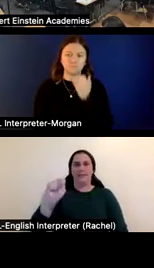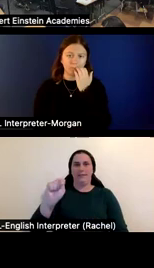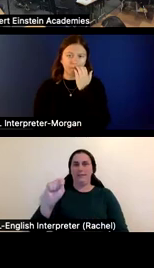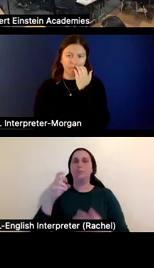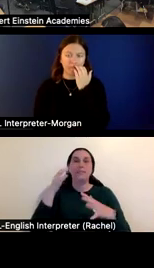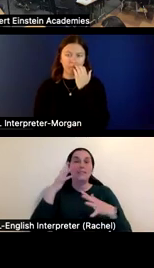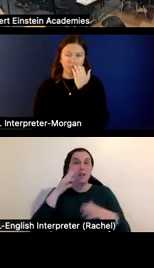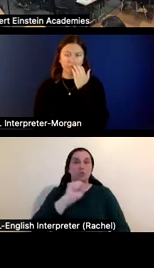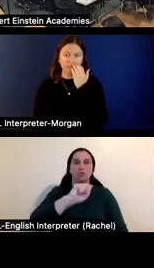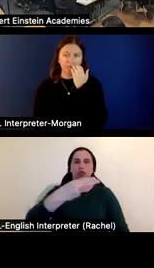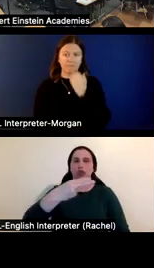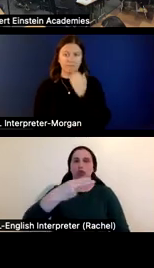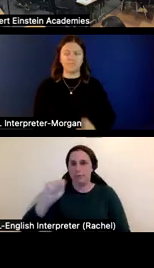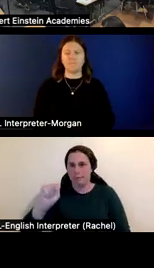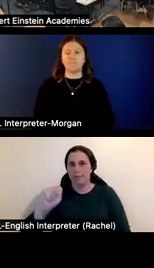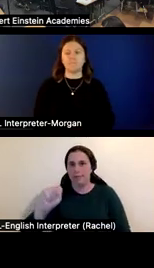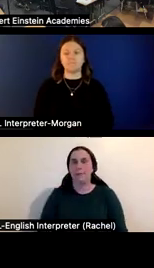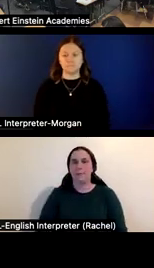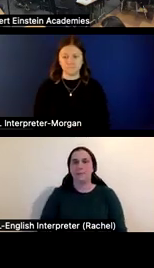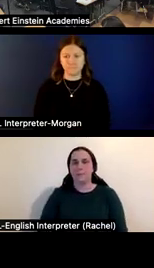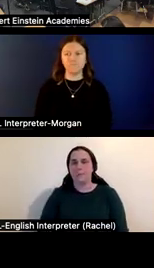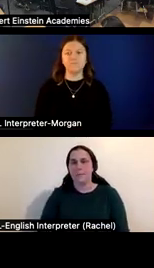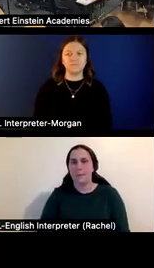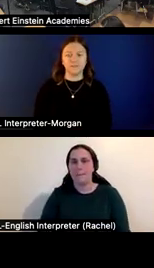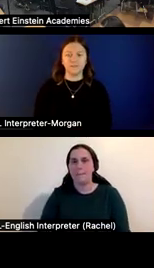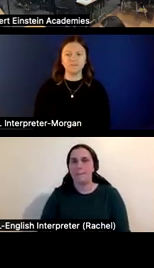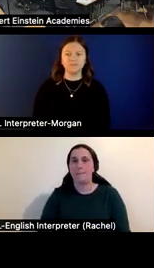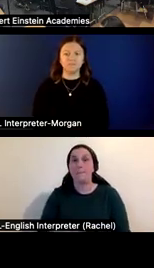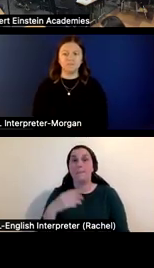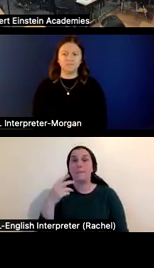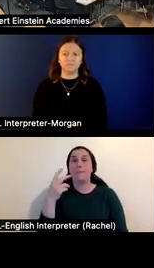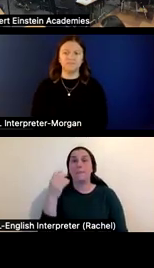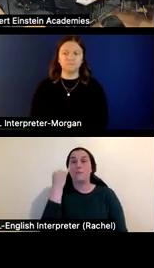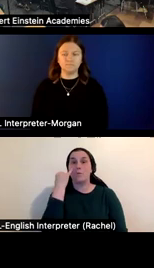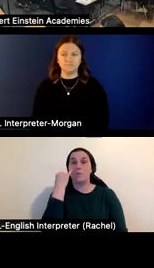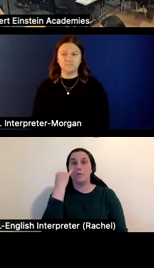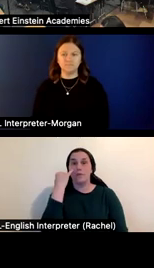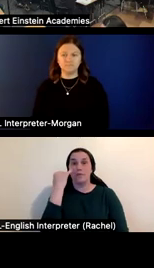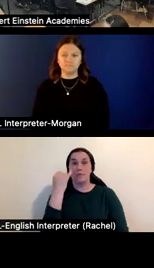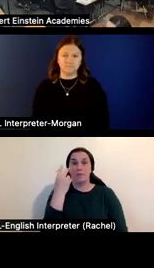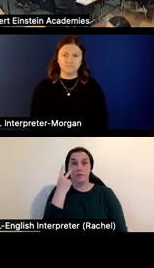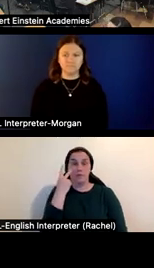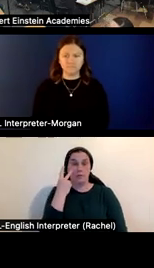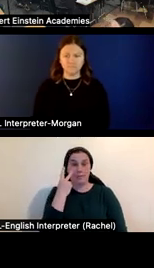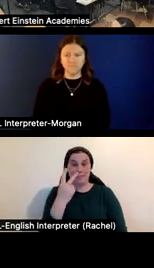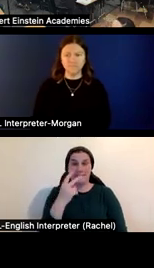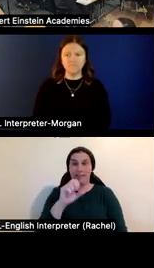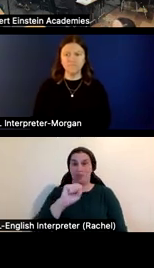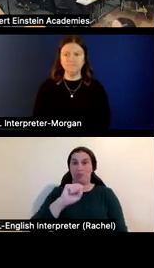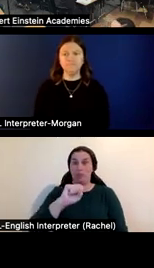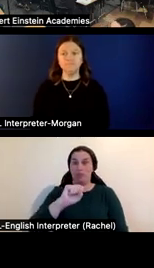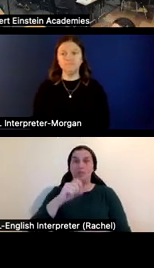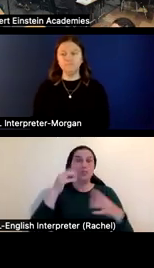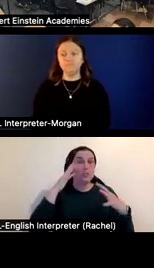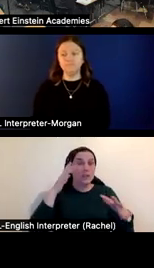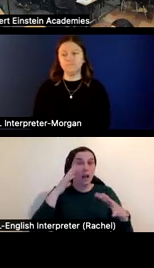if a hard consonant. So if you hear a sh and a T after, or if you hear a sh and